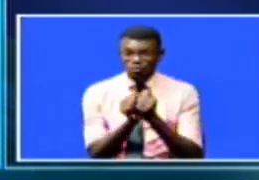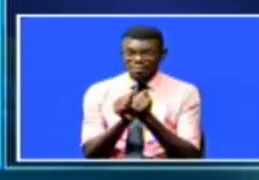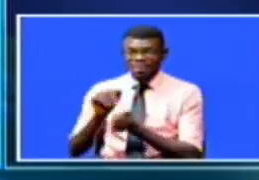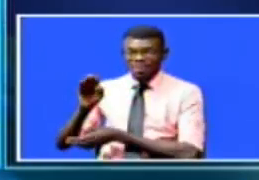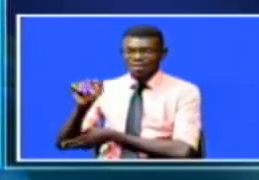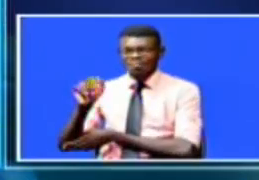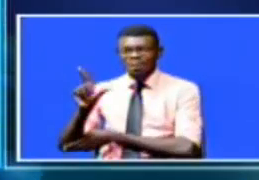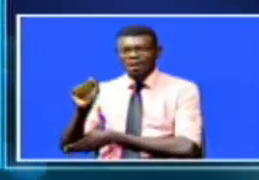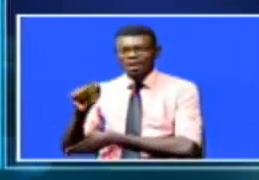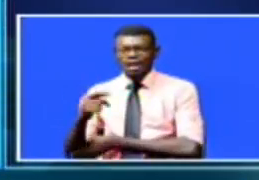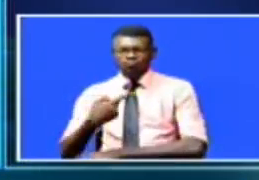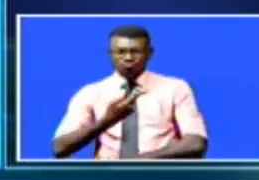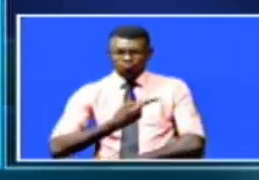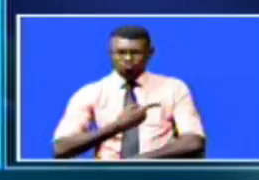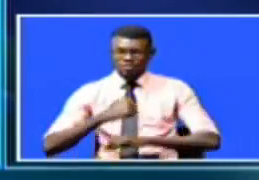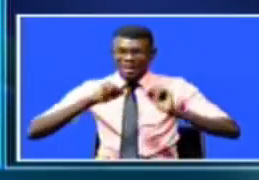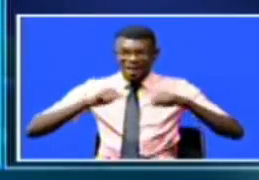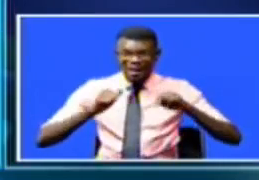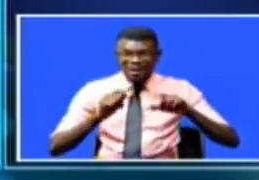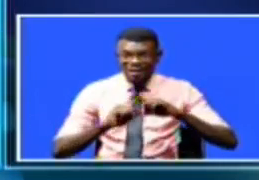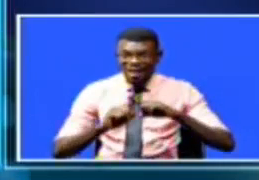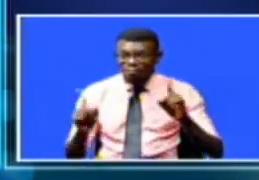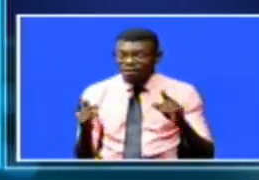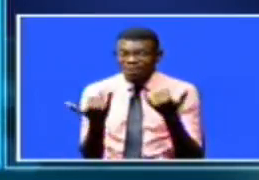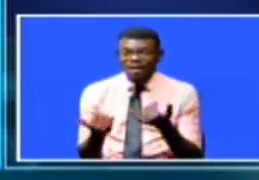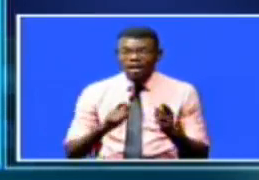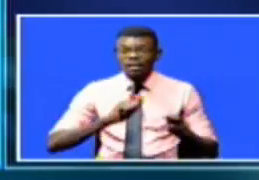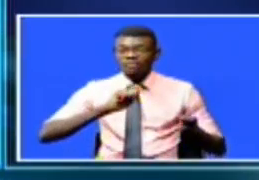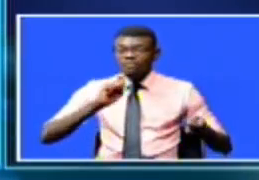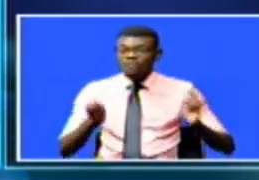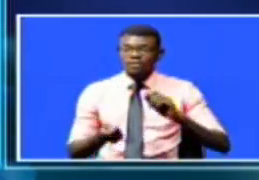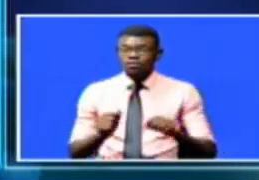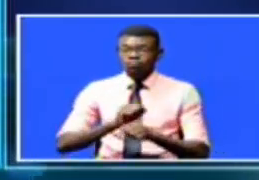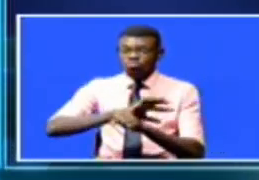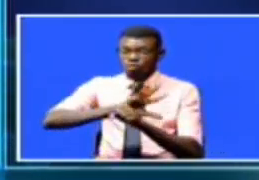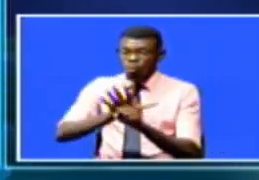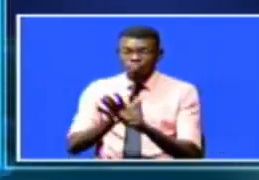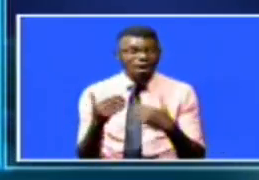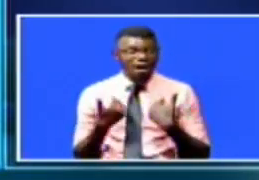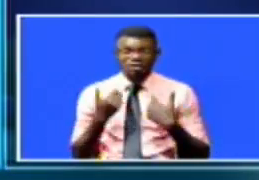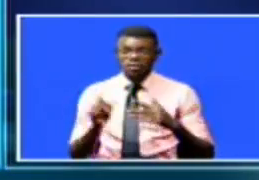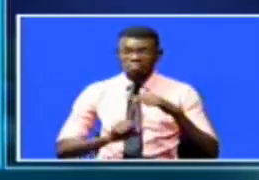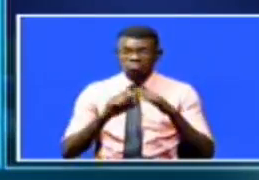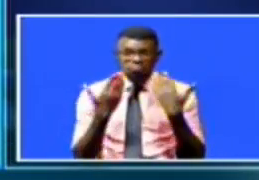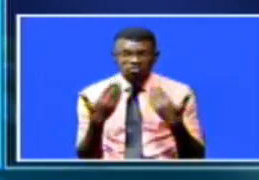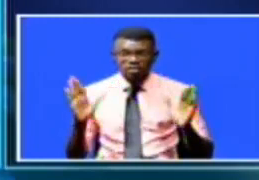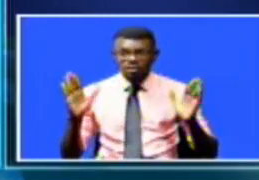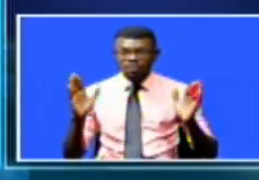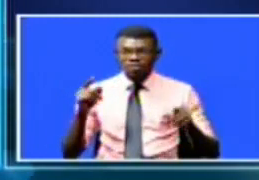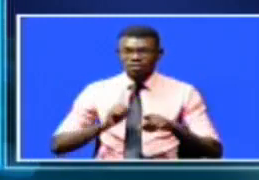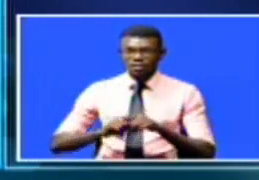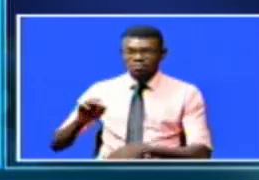a gentleman's agreement. Things have changed. We have COVID-19. When Senator Malala came